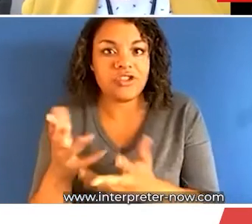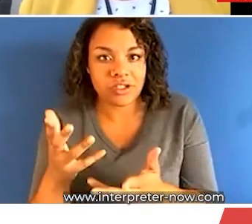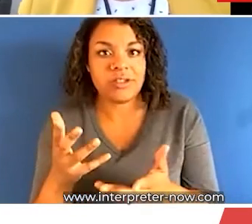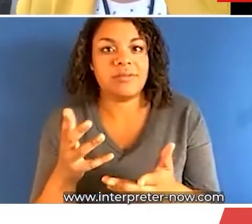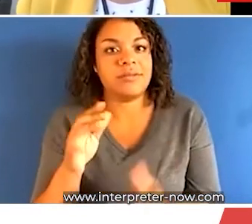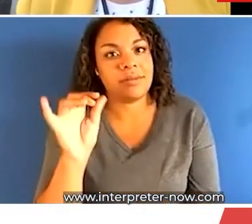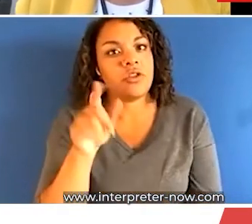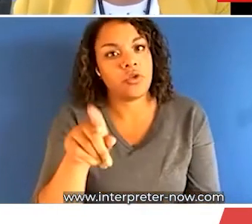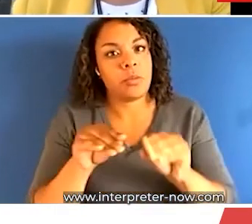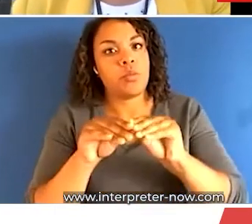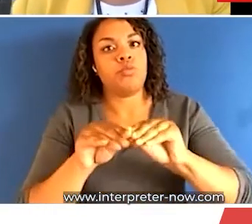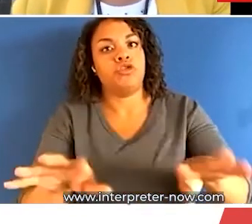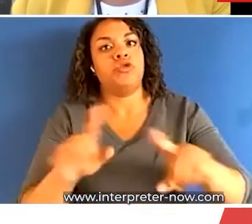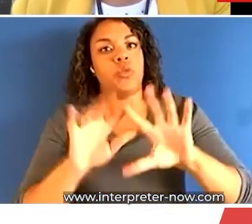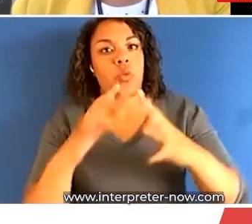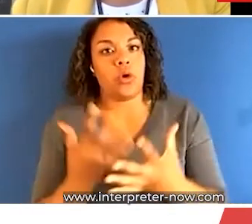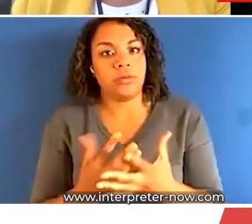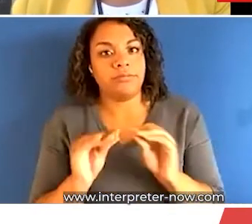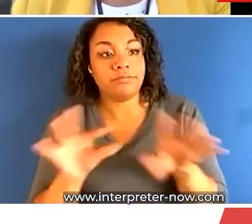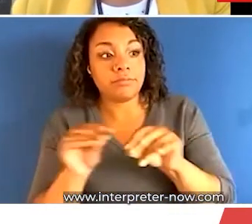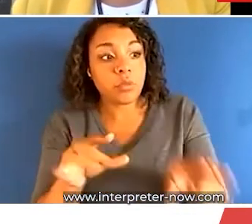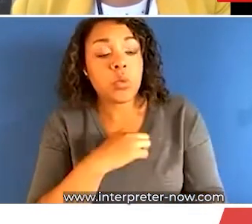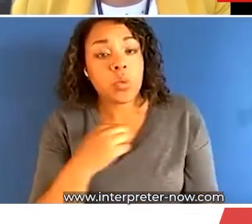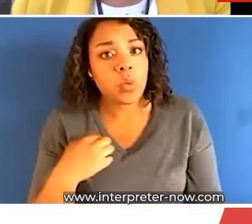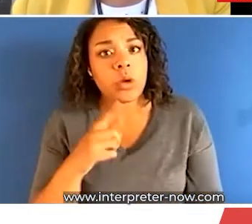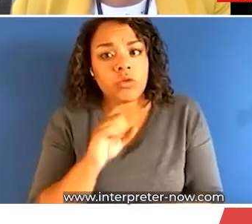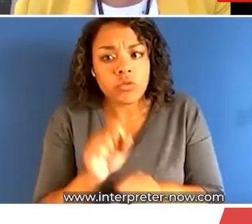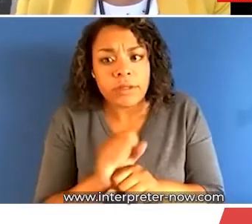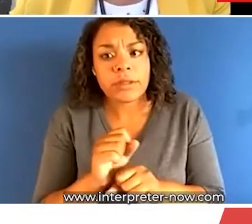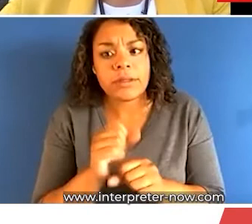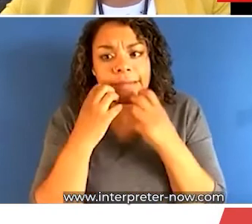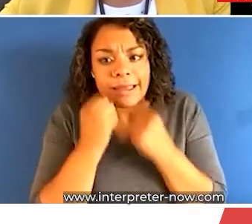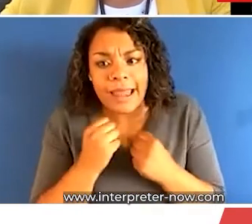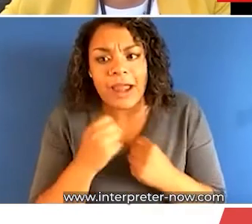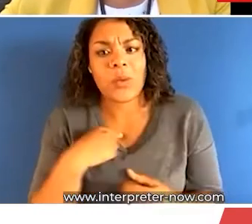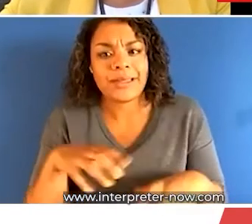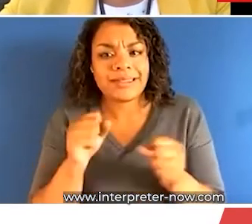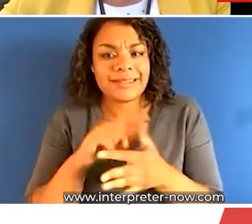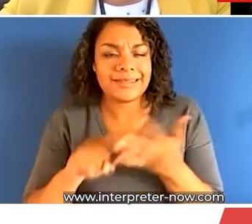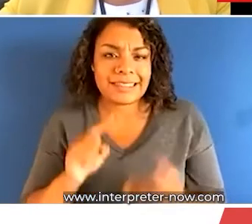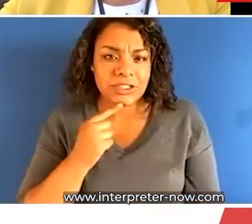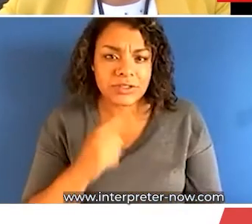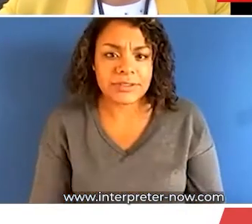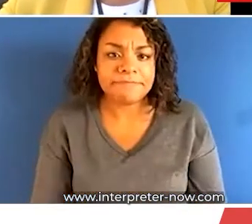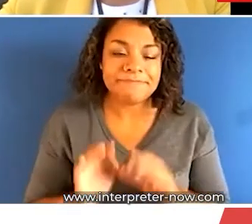message that you push out into the world that, hey, we're really looking about this and we're taking this seriously. Yeah,